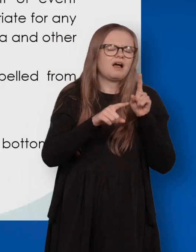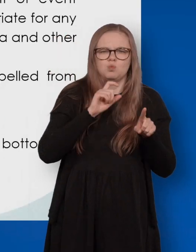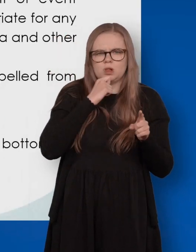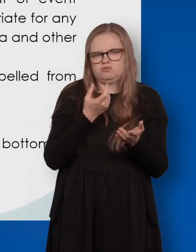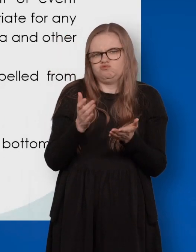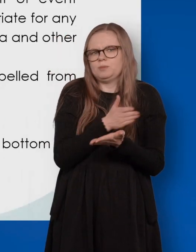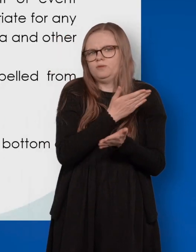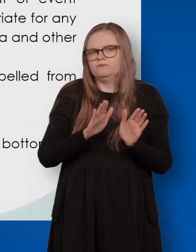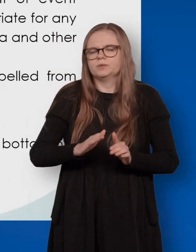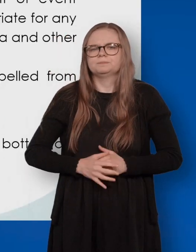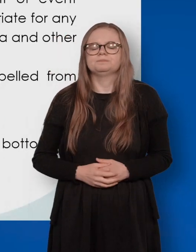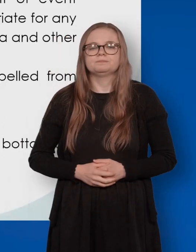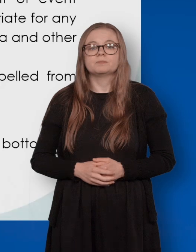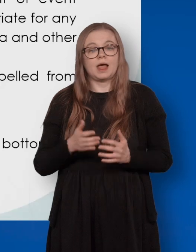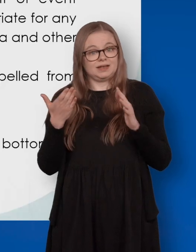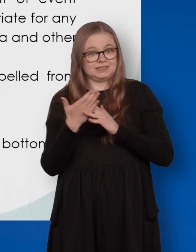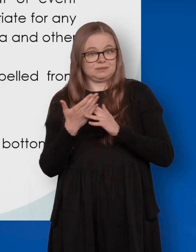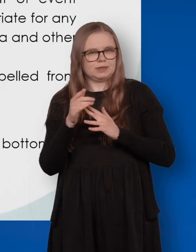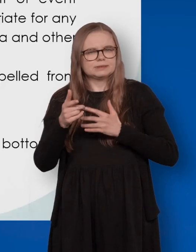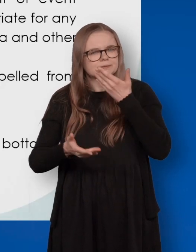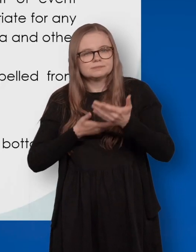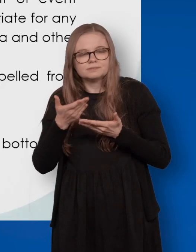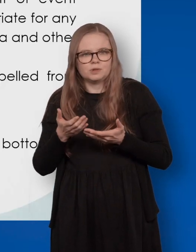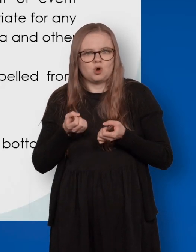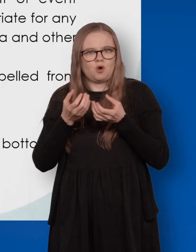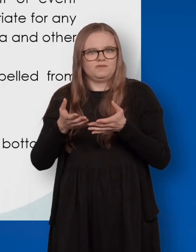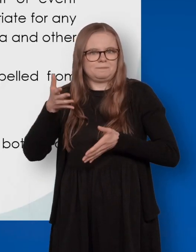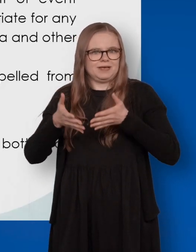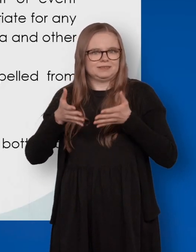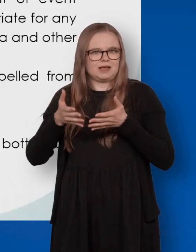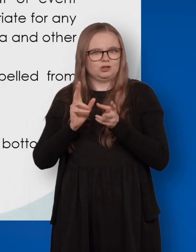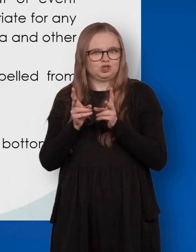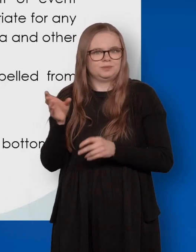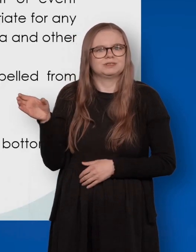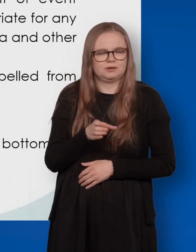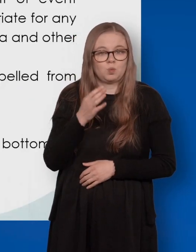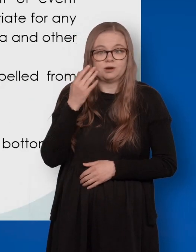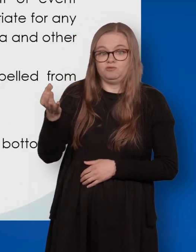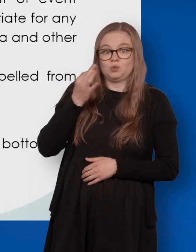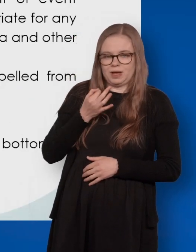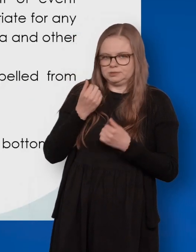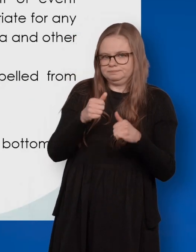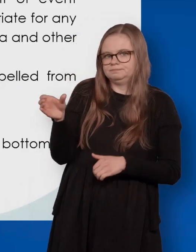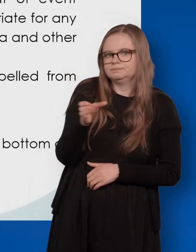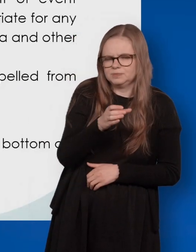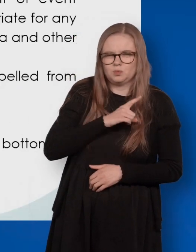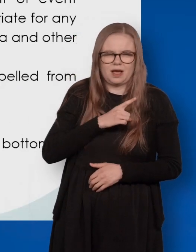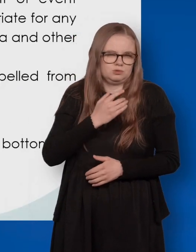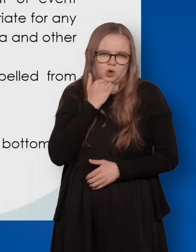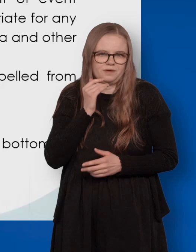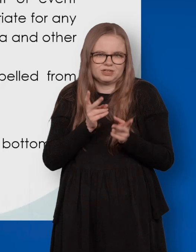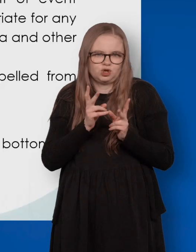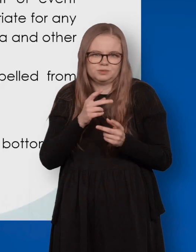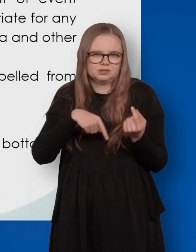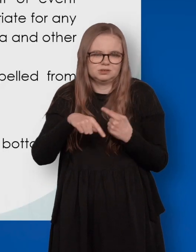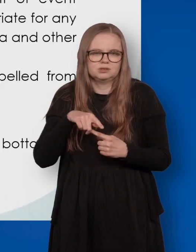of accessibility, we offer British Sign Language on request, and that's because there's a shortage of interpreters. And so